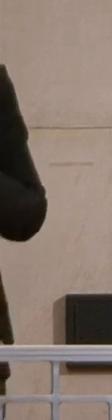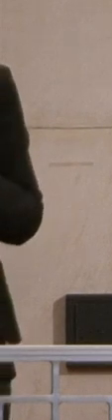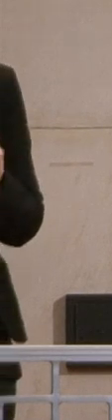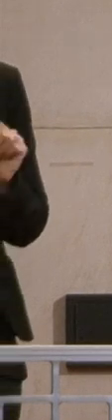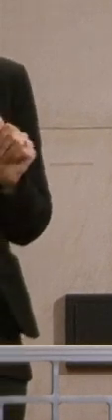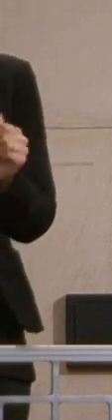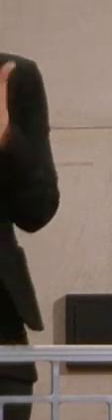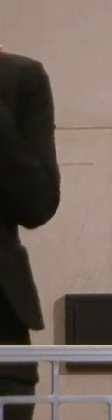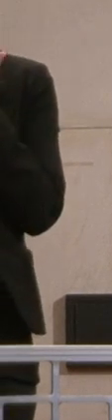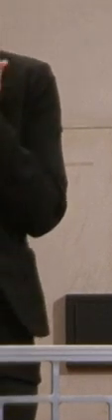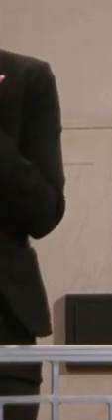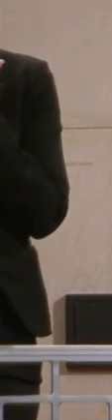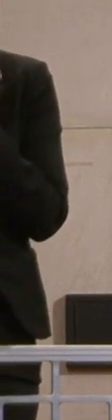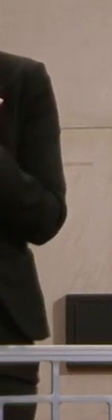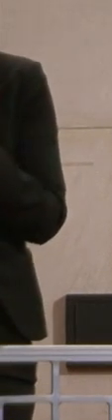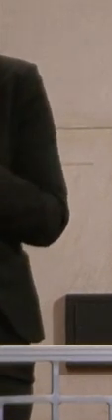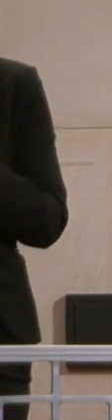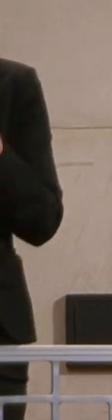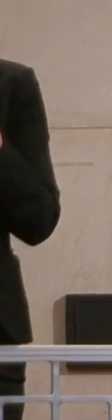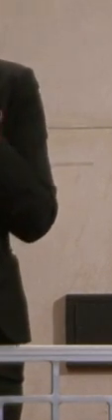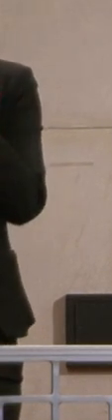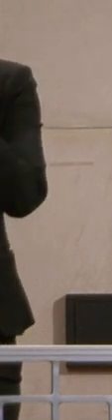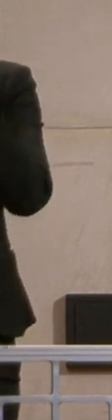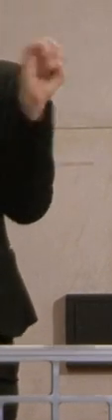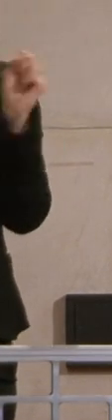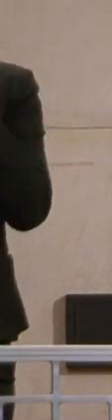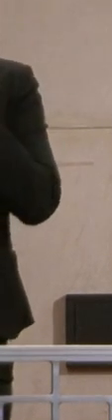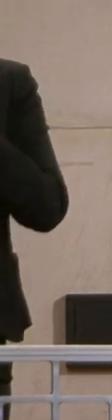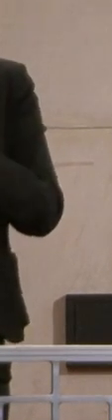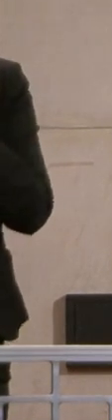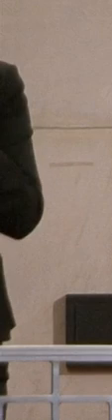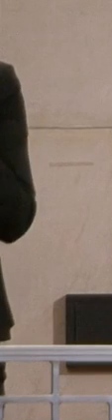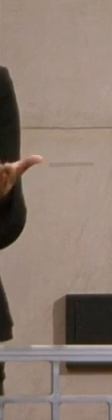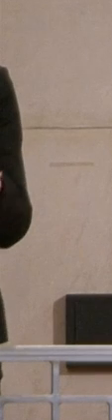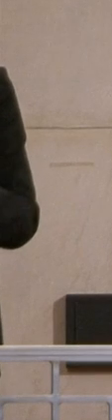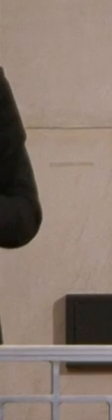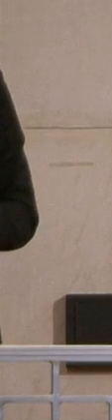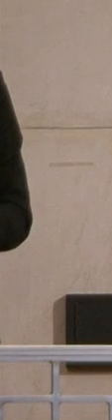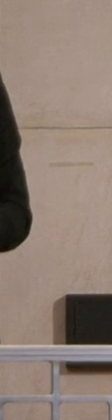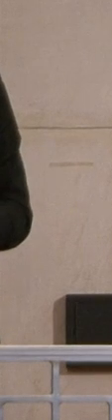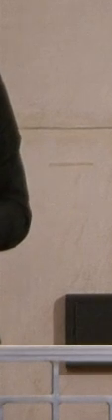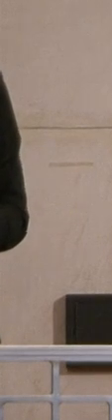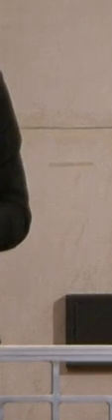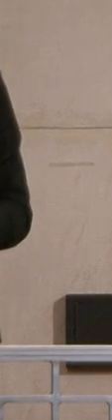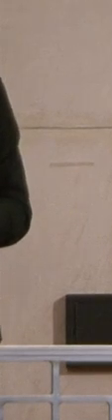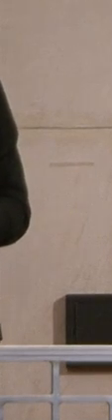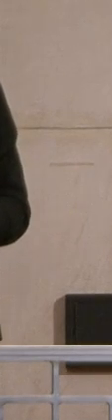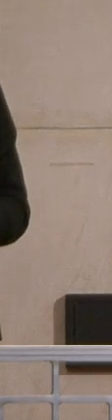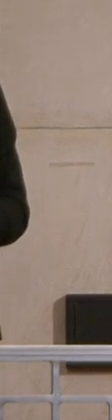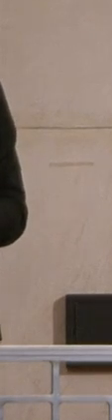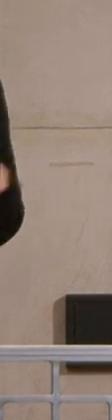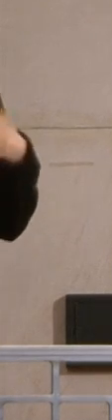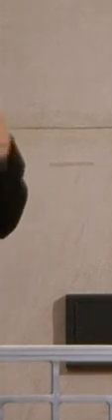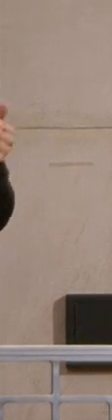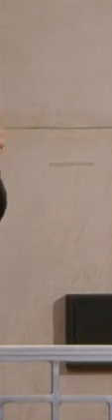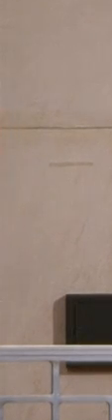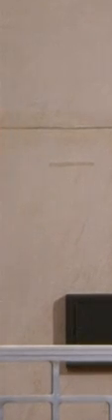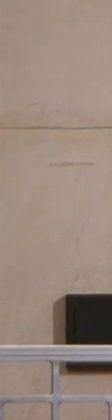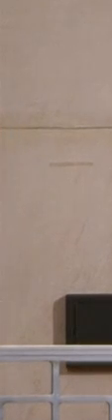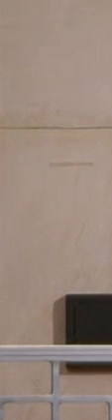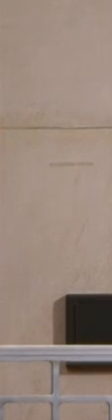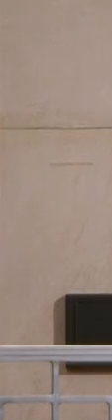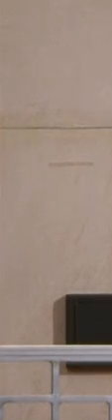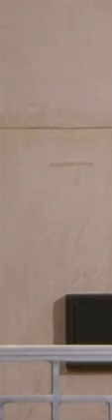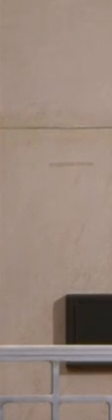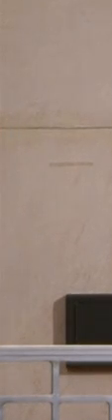I was so grateful for the president's response to the death of Lela Alcorn, the young transgender girl who died by suicide